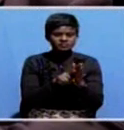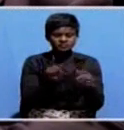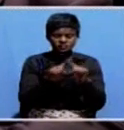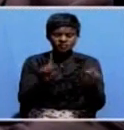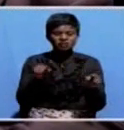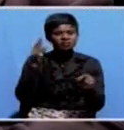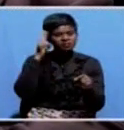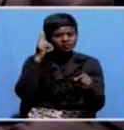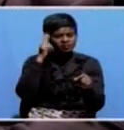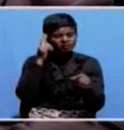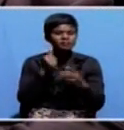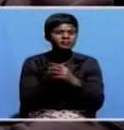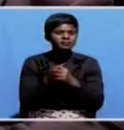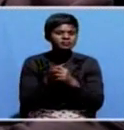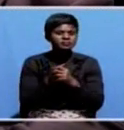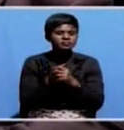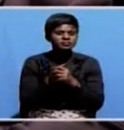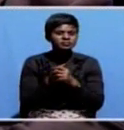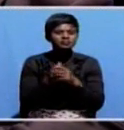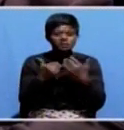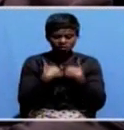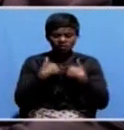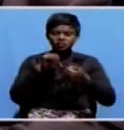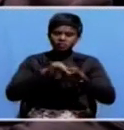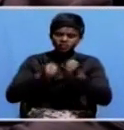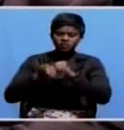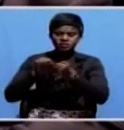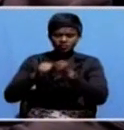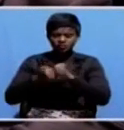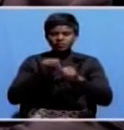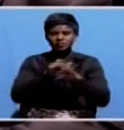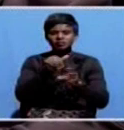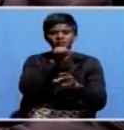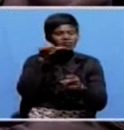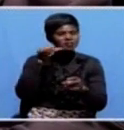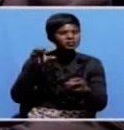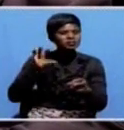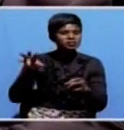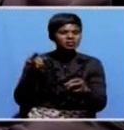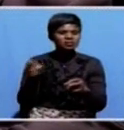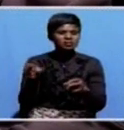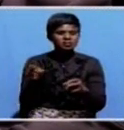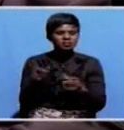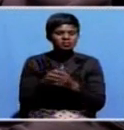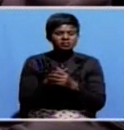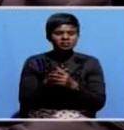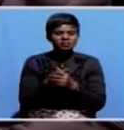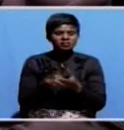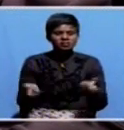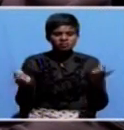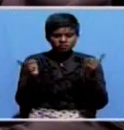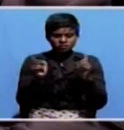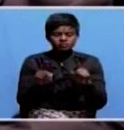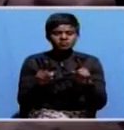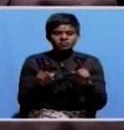remember, there was problems in the agricultural sector when it was being